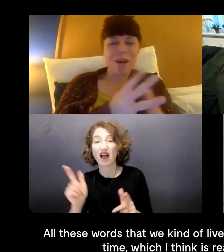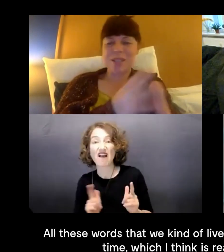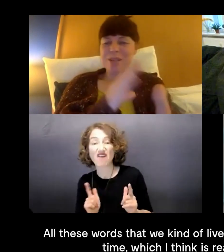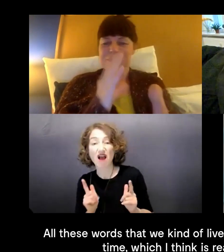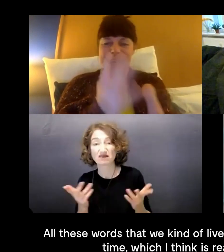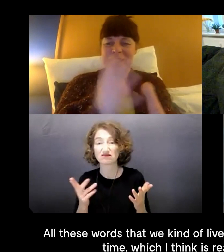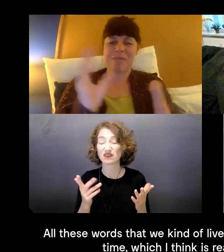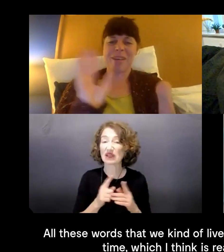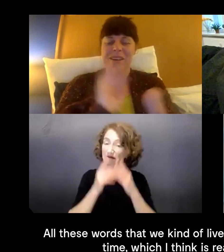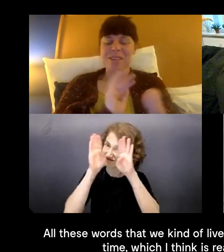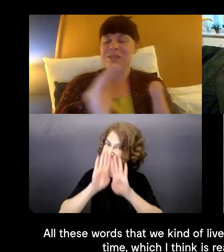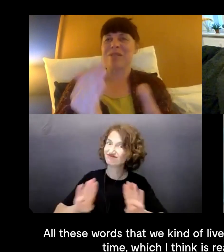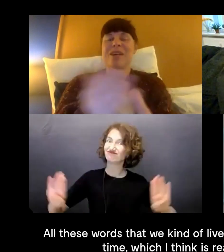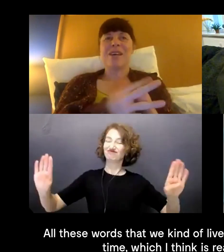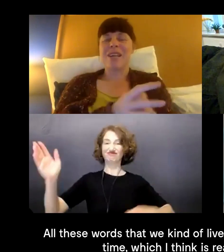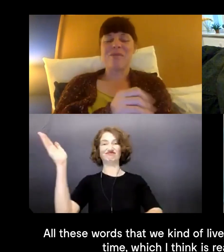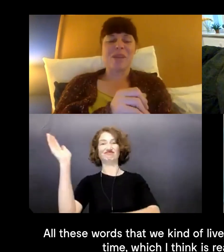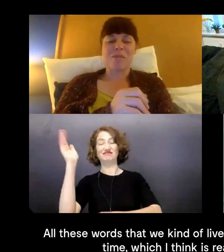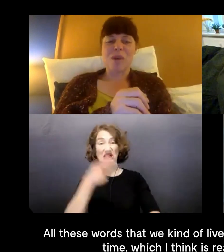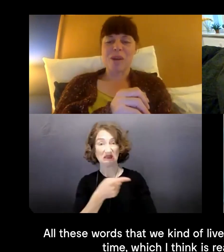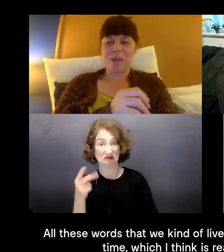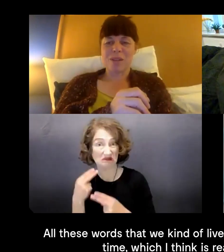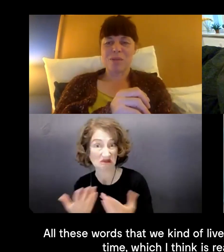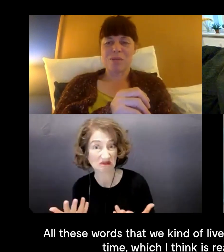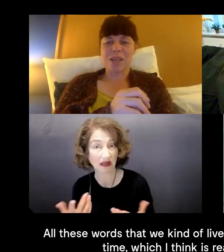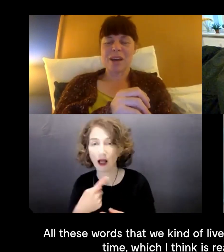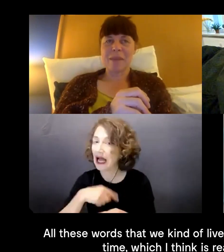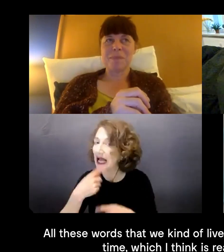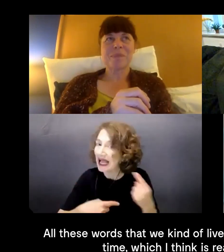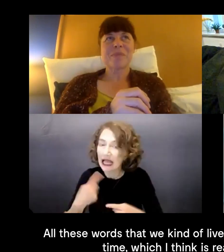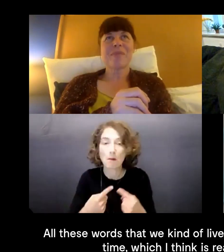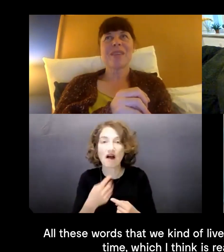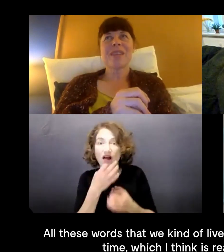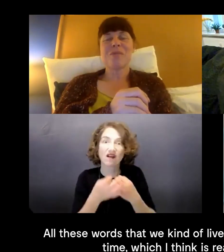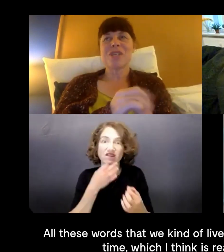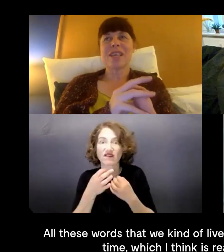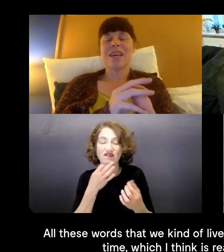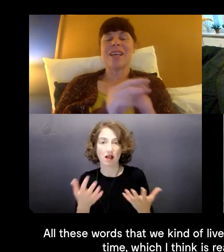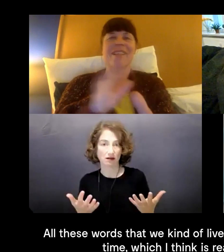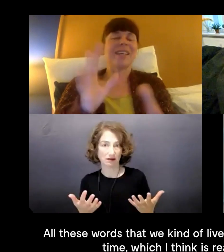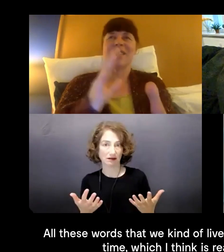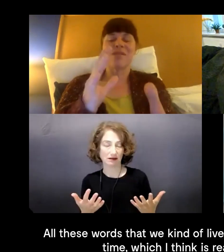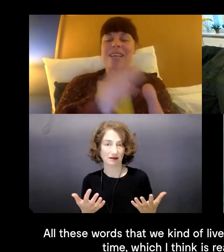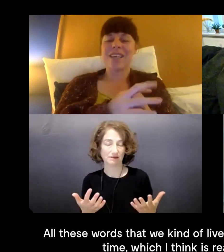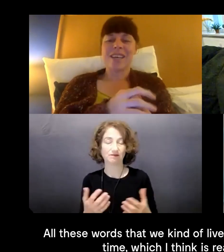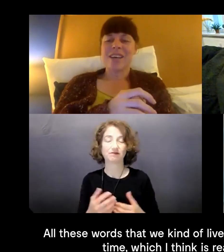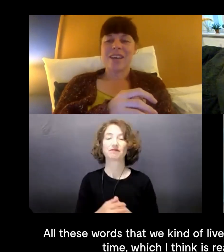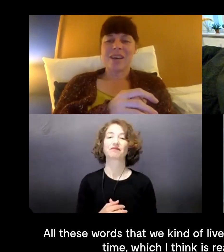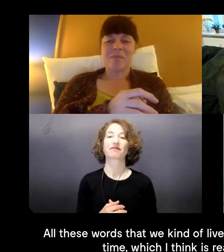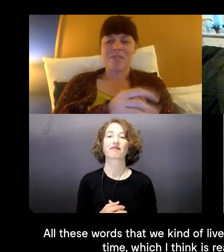these words that we kind of live with and work with all the time, which I think is